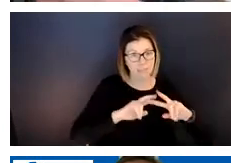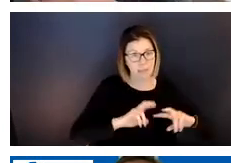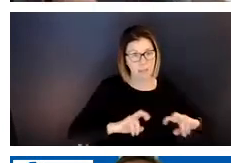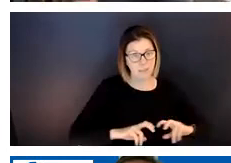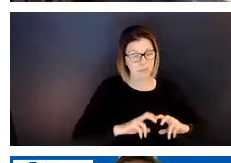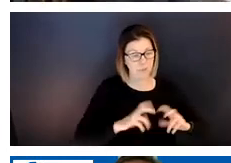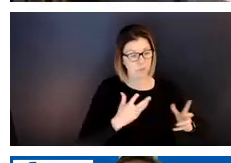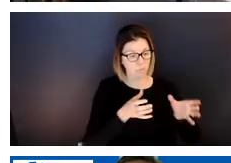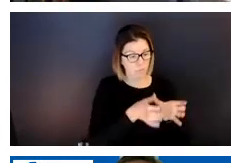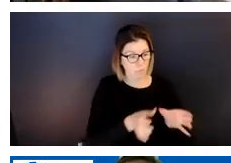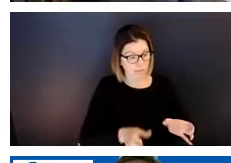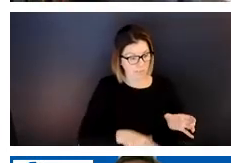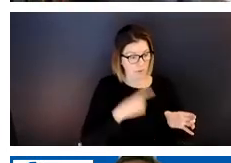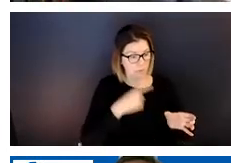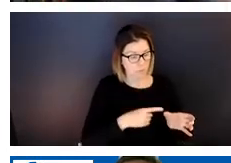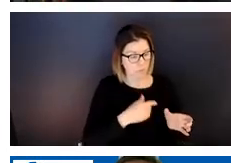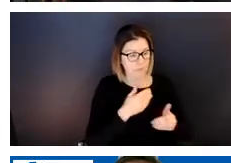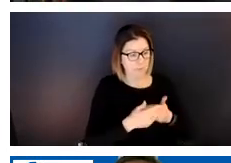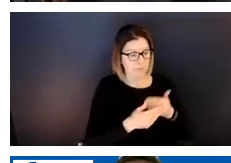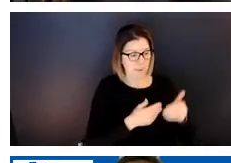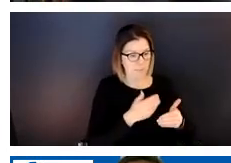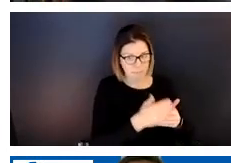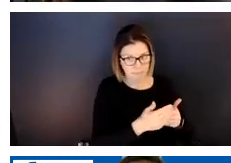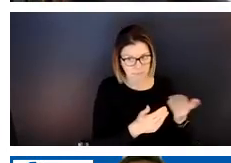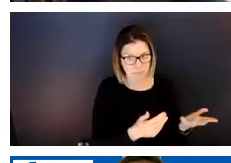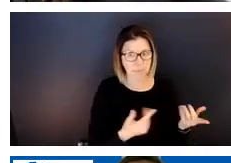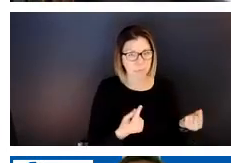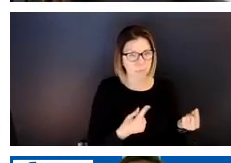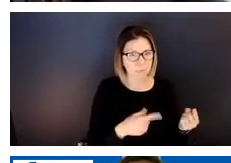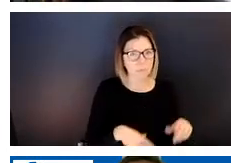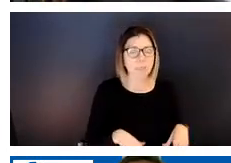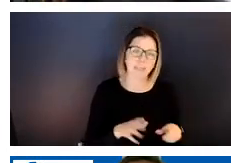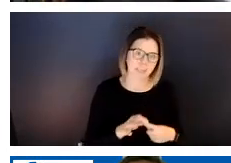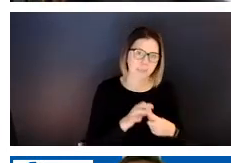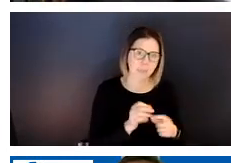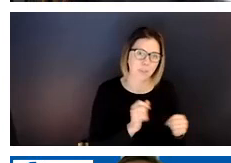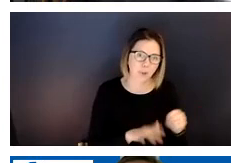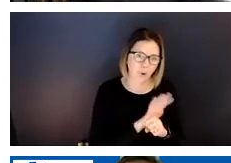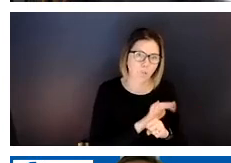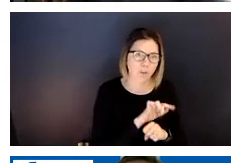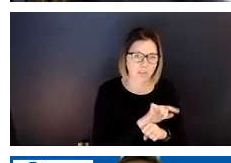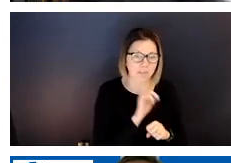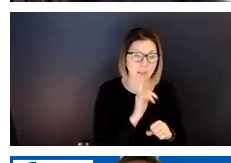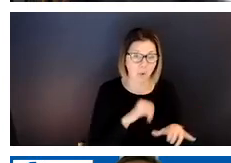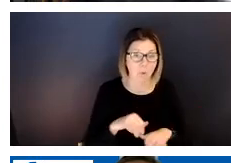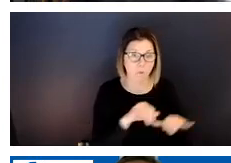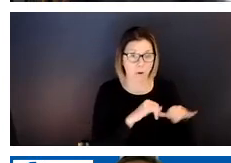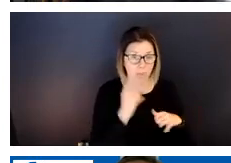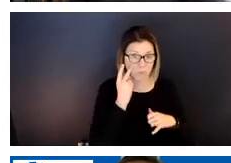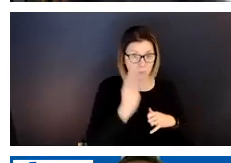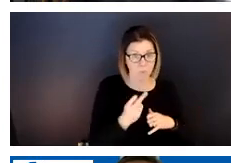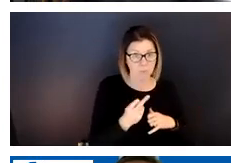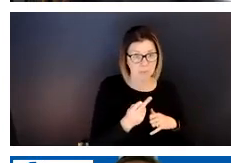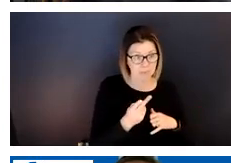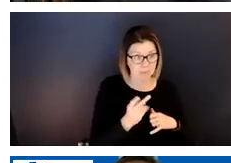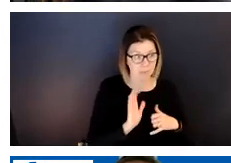breaking things down into smaller steps. And especially amidst COVID, this is very common now in